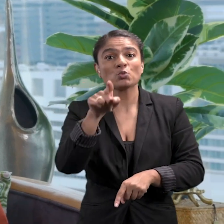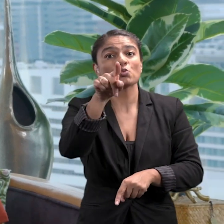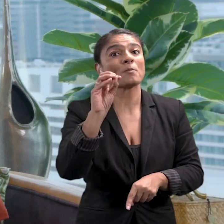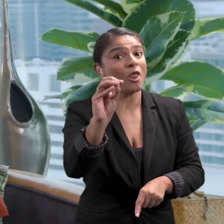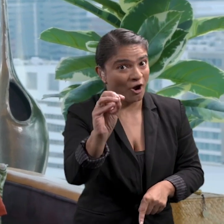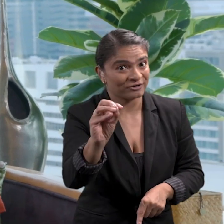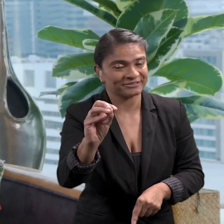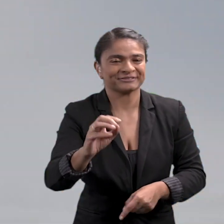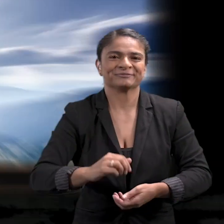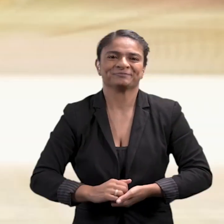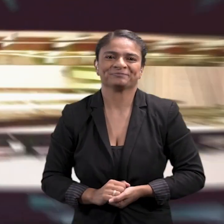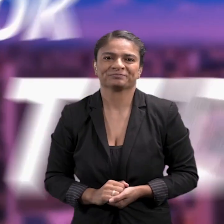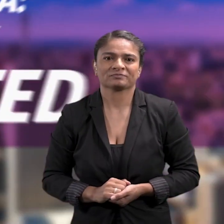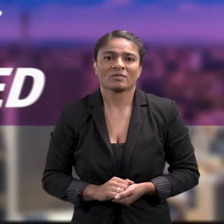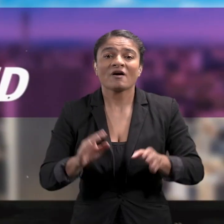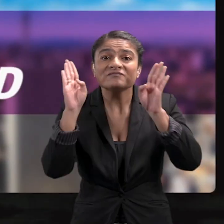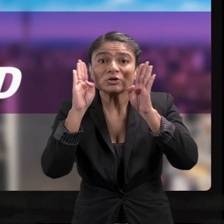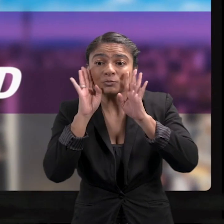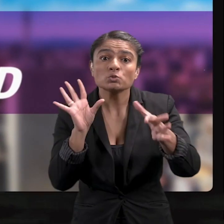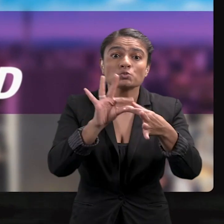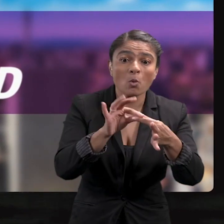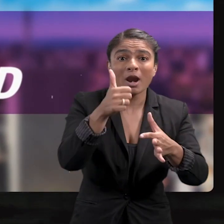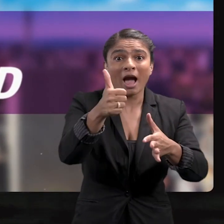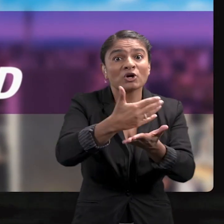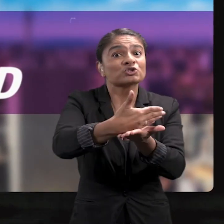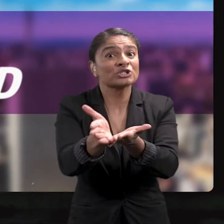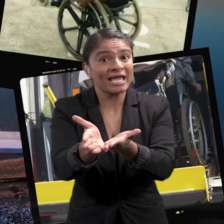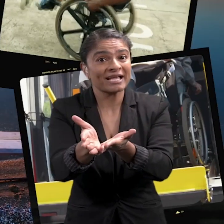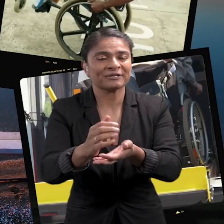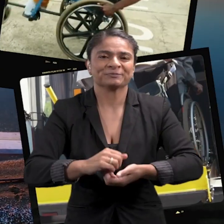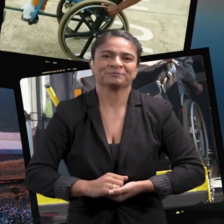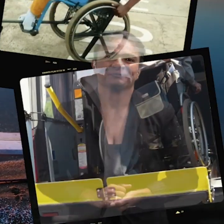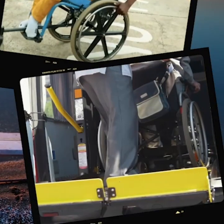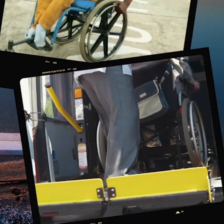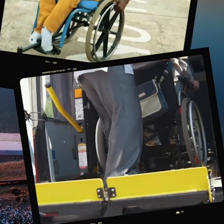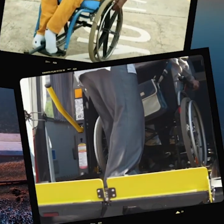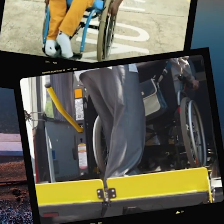on SABC2, where you belong. Join, like, and share Activated on Facebook.